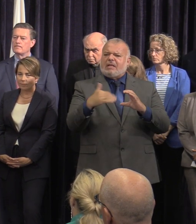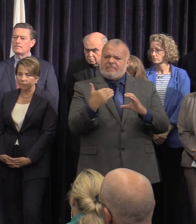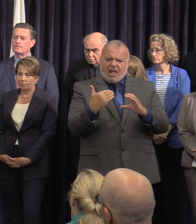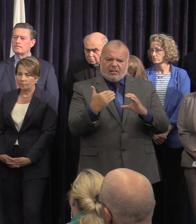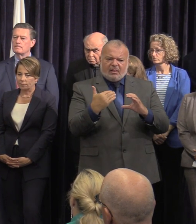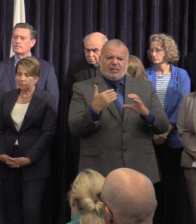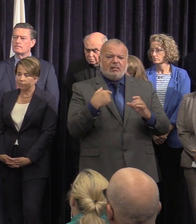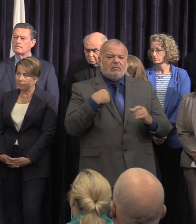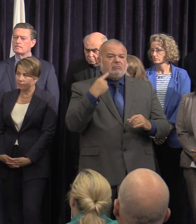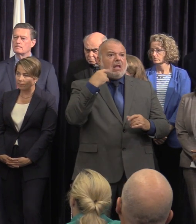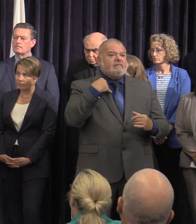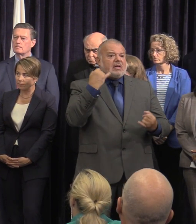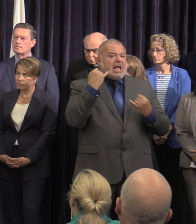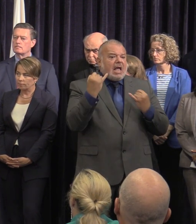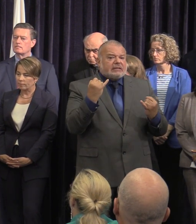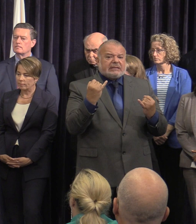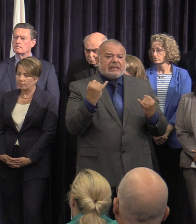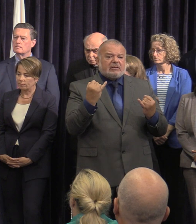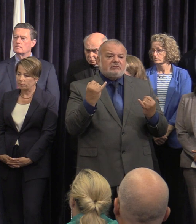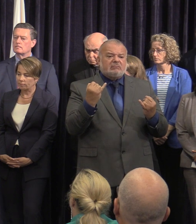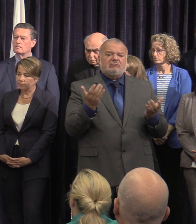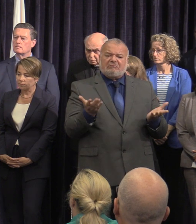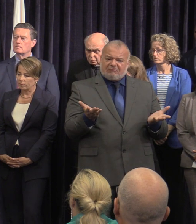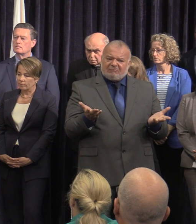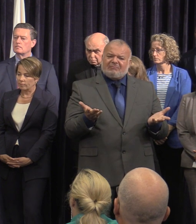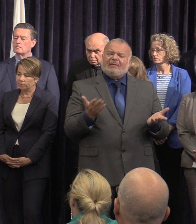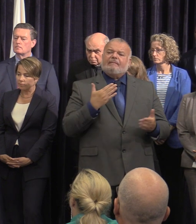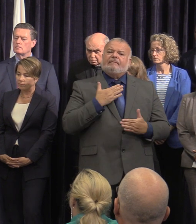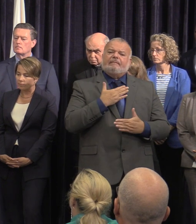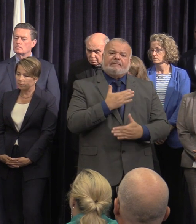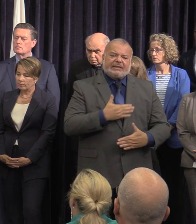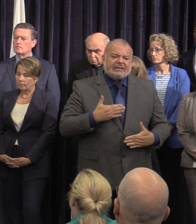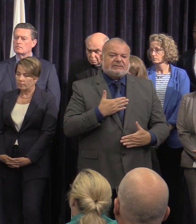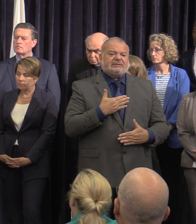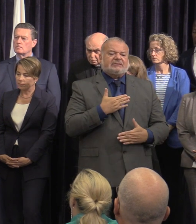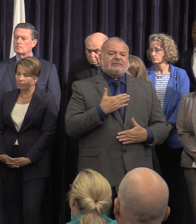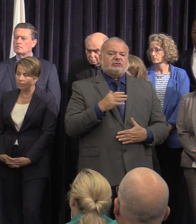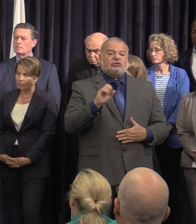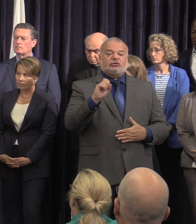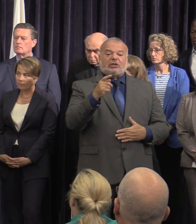or something that they think they can provide to assist us. You can email us at